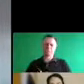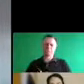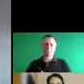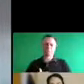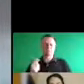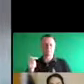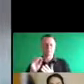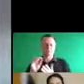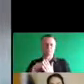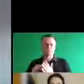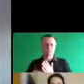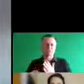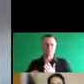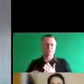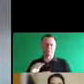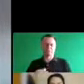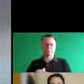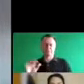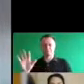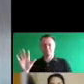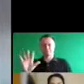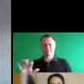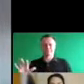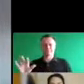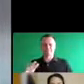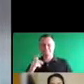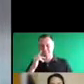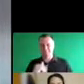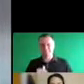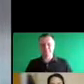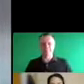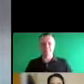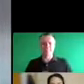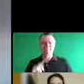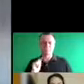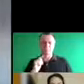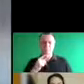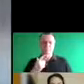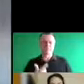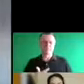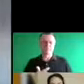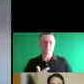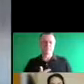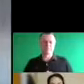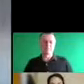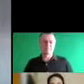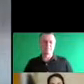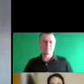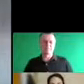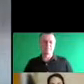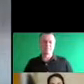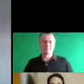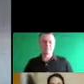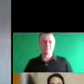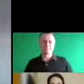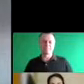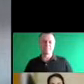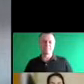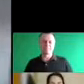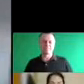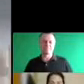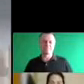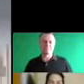lot of information out there, unfortunately. I think it'd be amazing to you know, go out there with the team and like